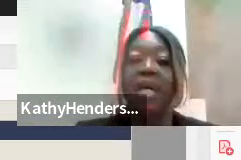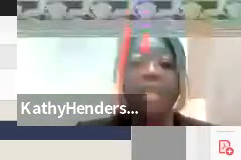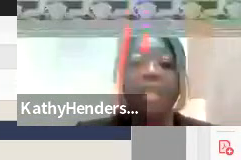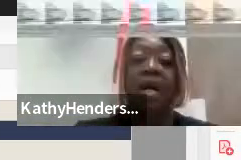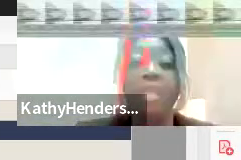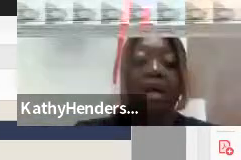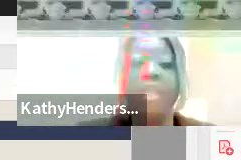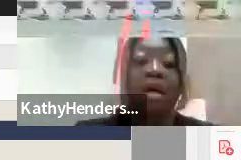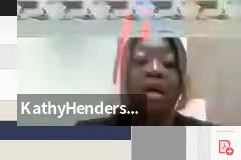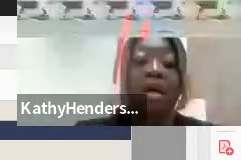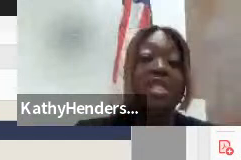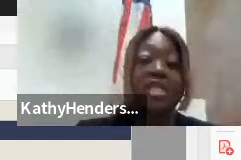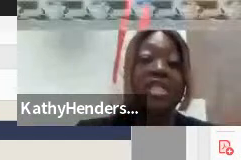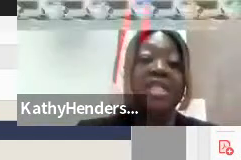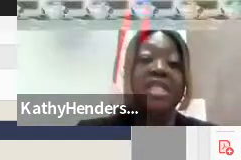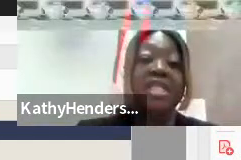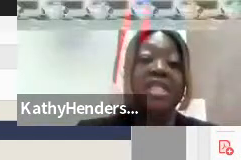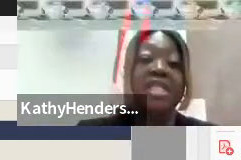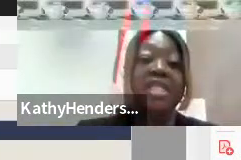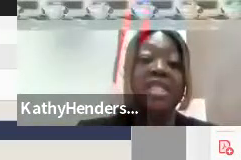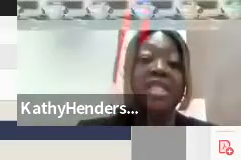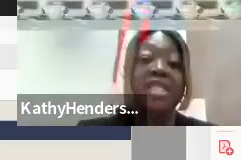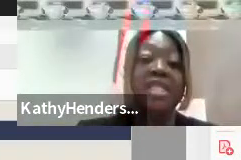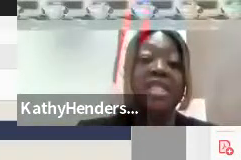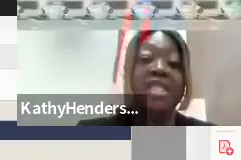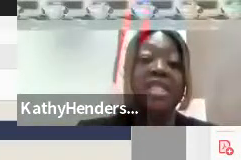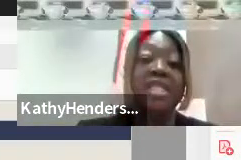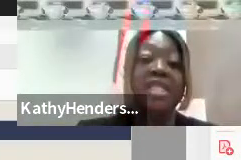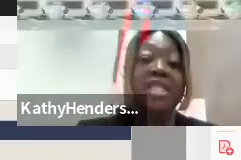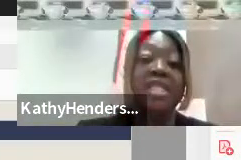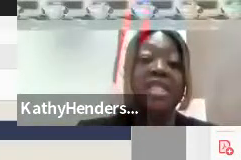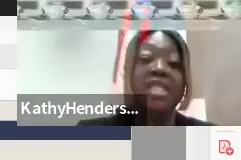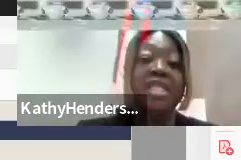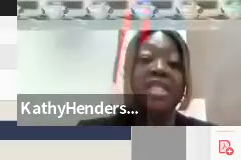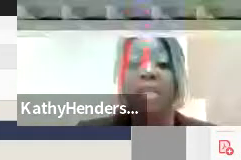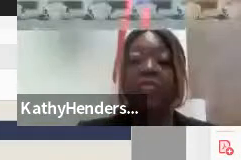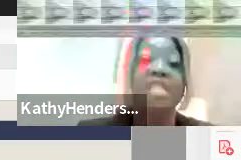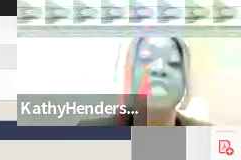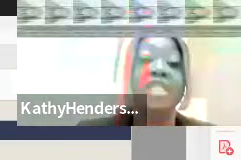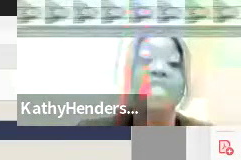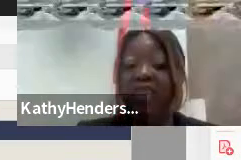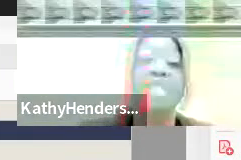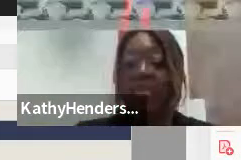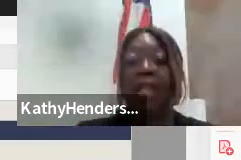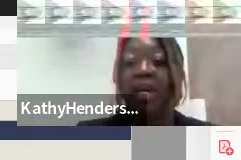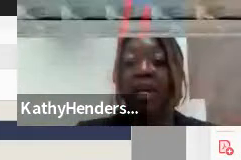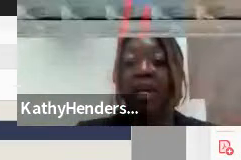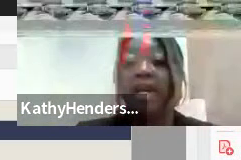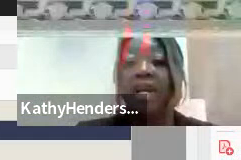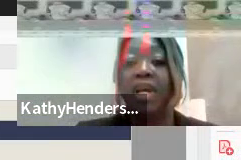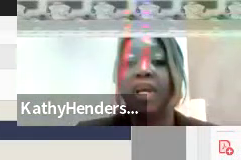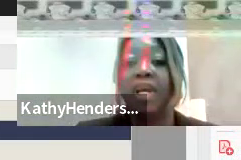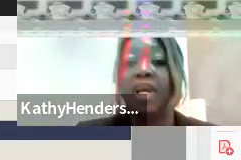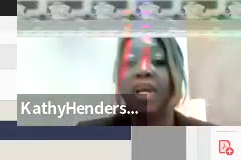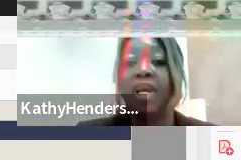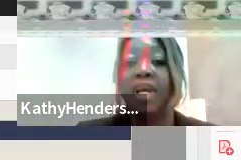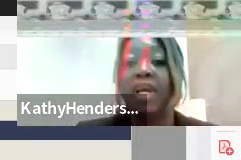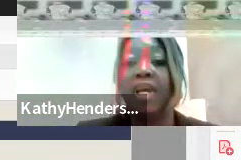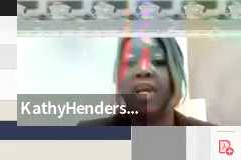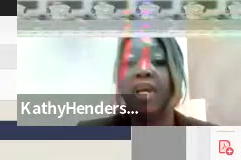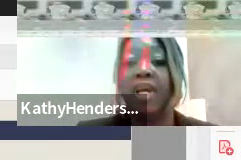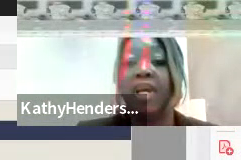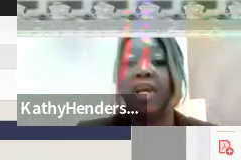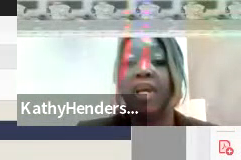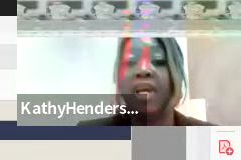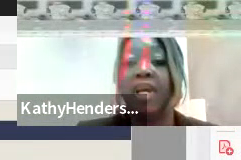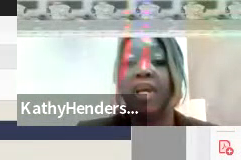really, based on the presentation I've seen, it does not fit the guidelines. And the relief